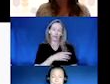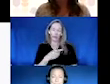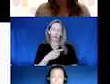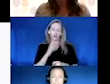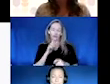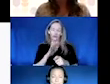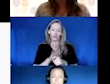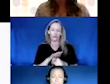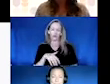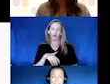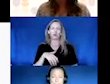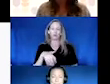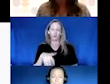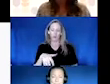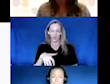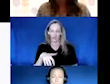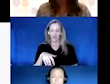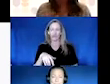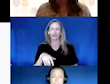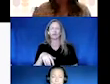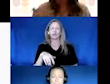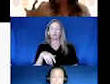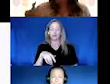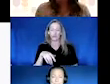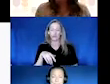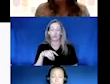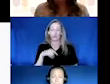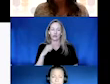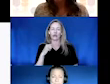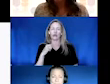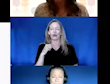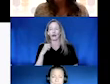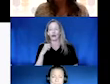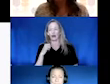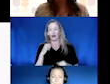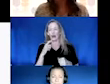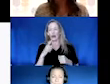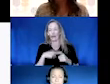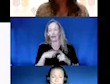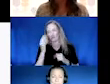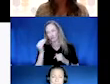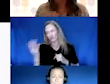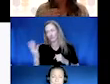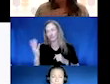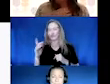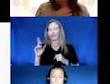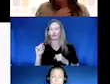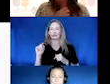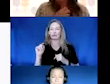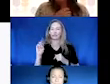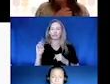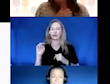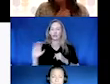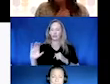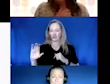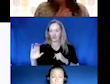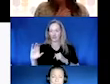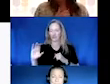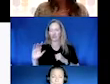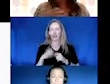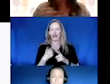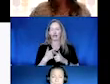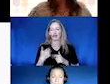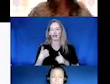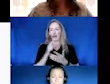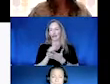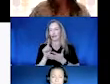exams. We would, make TMC aware and then have a weekly touchdown with them